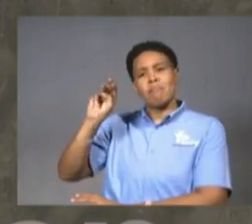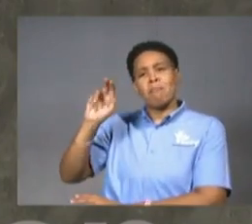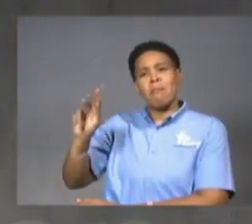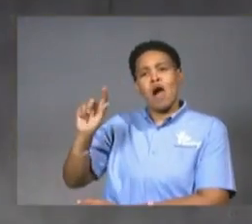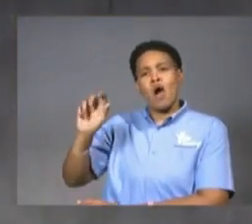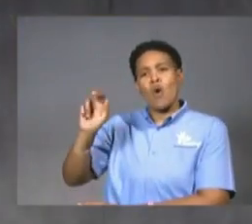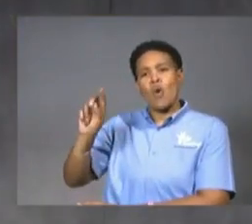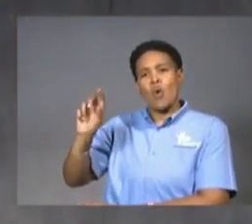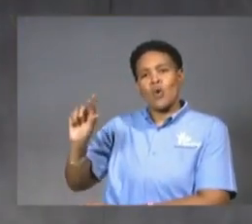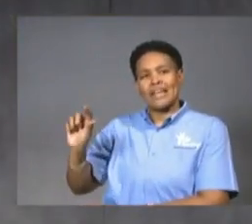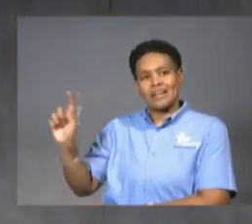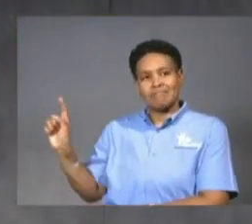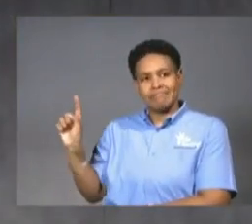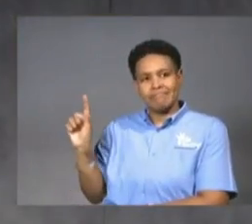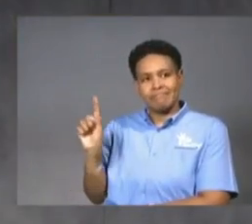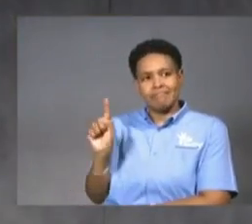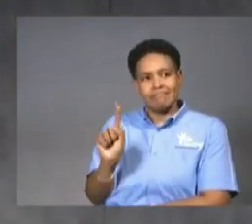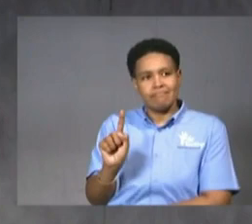Golding.